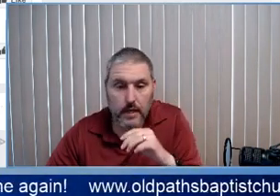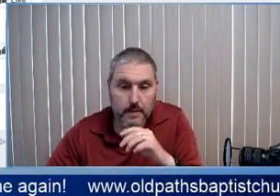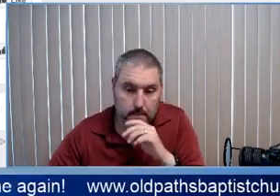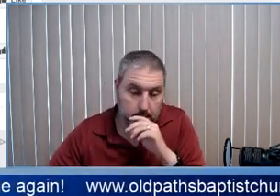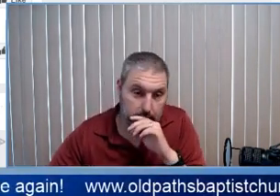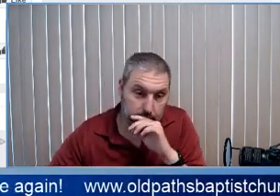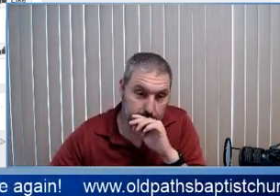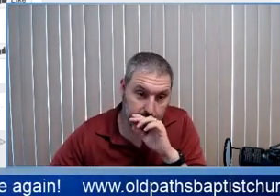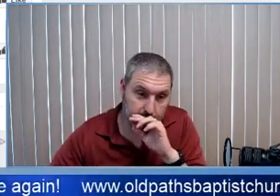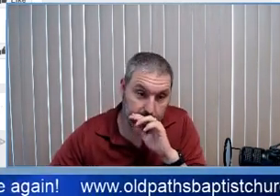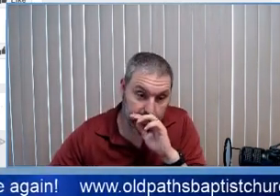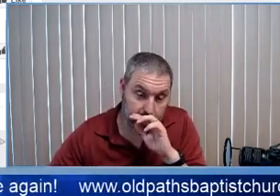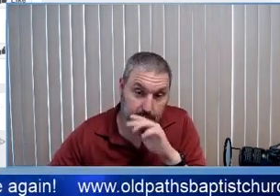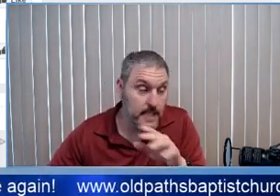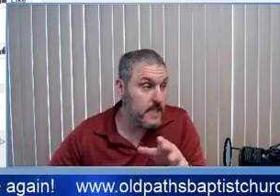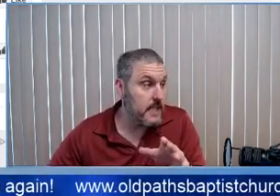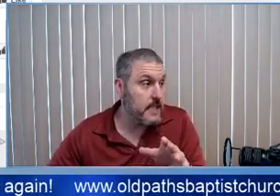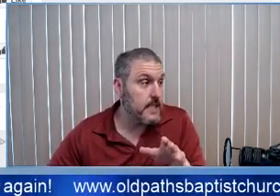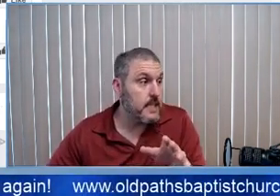Right?